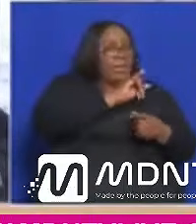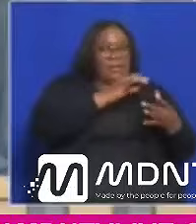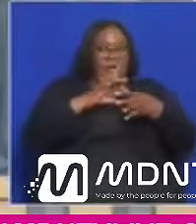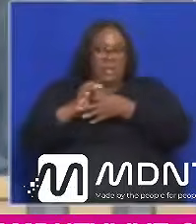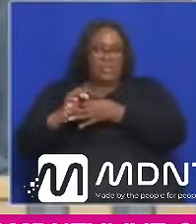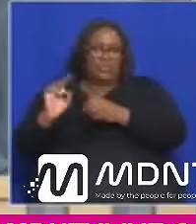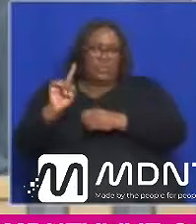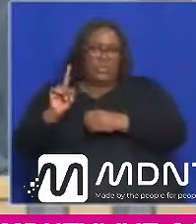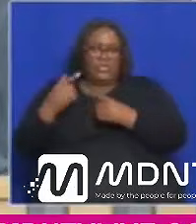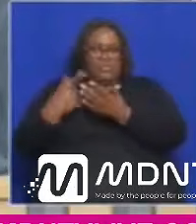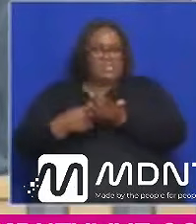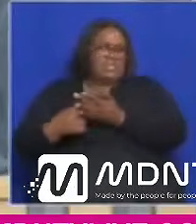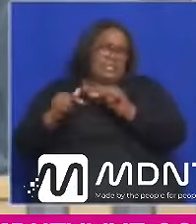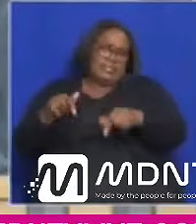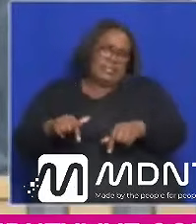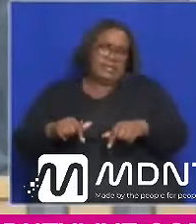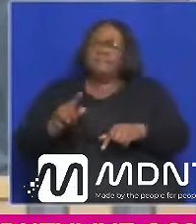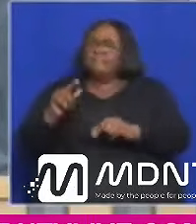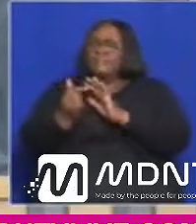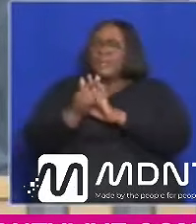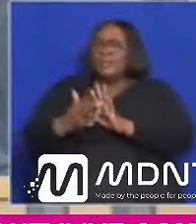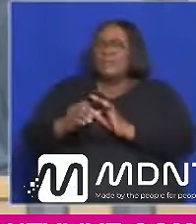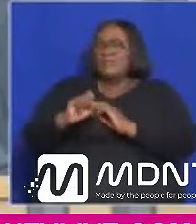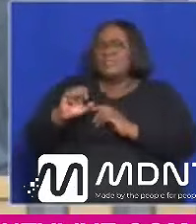Advocate Silo, I see you also have that